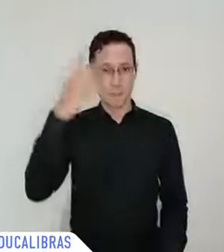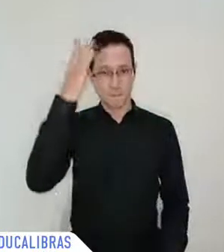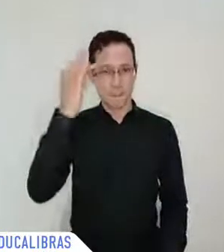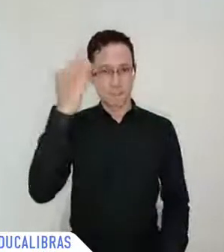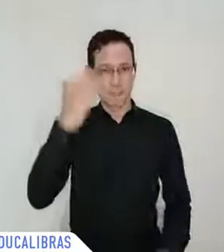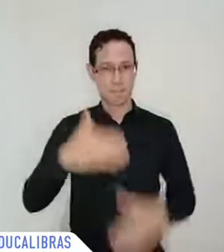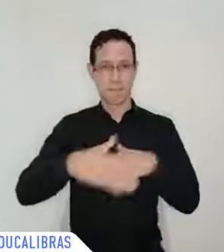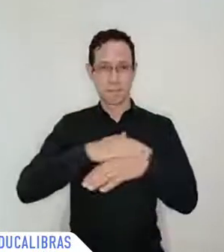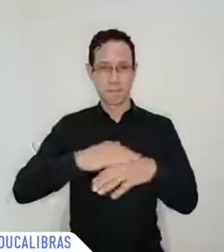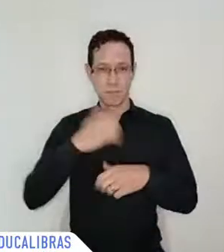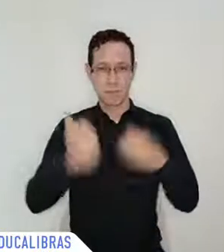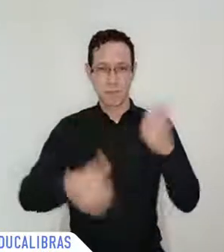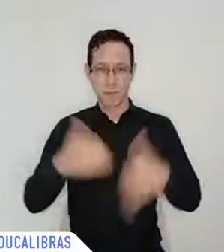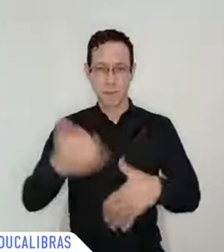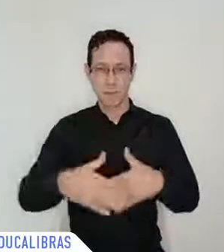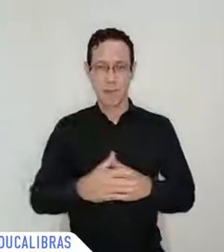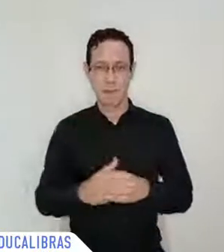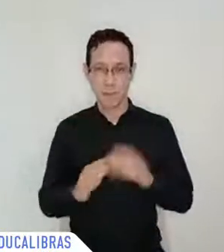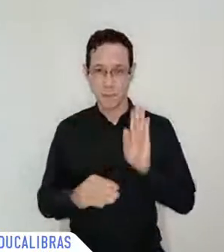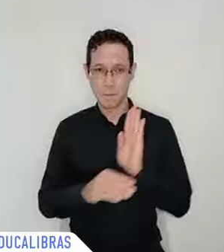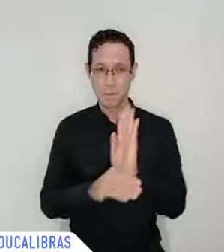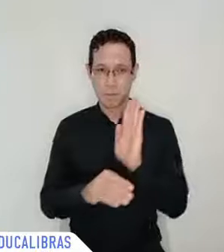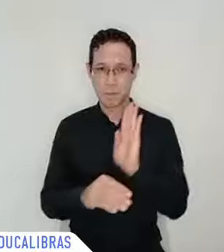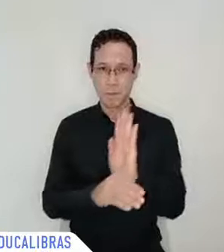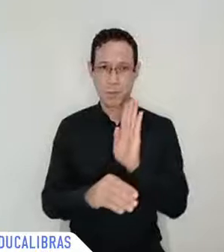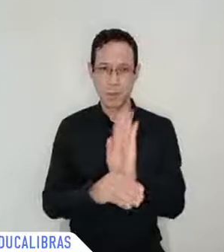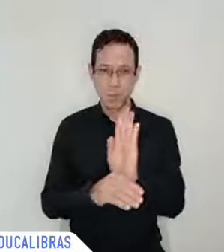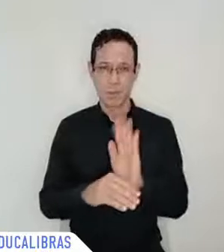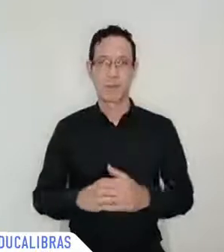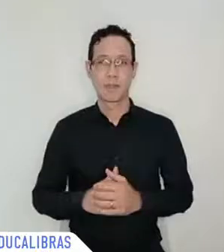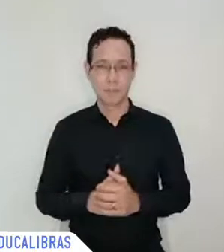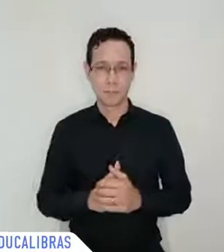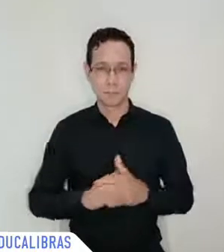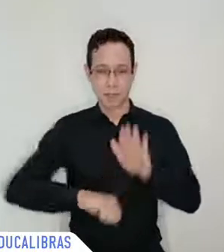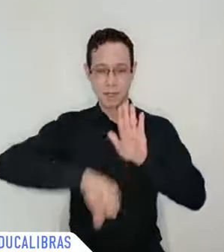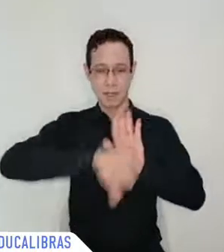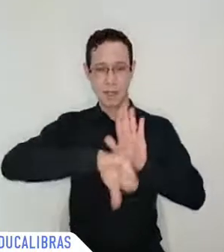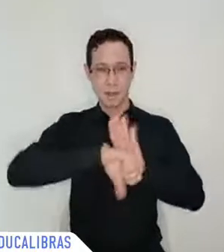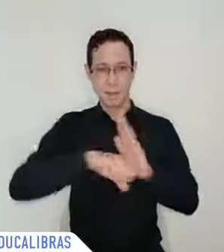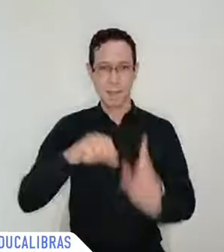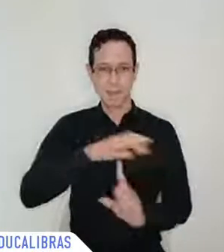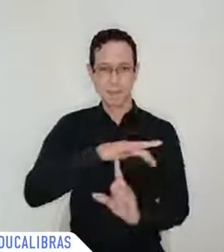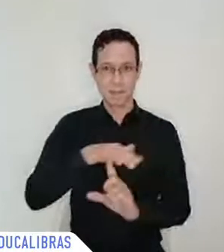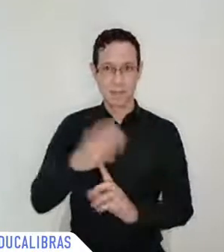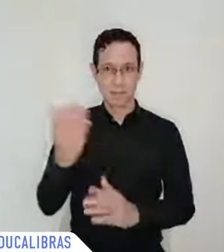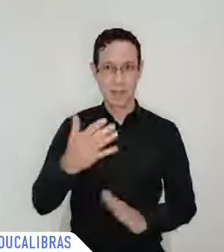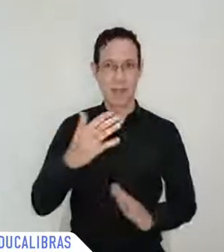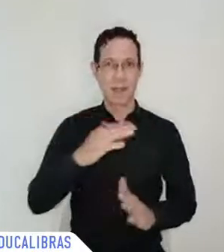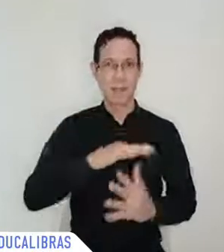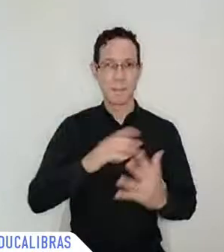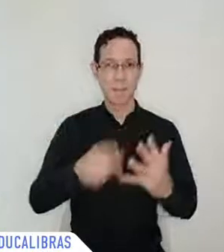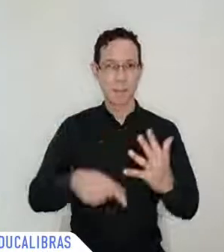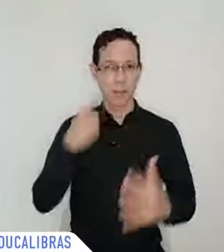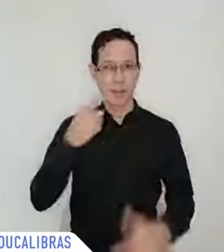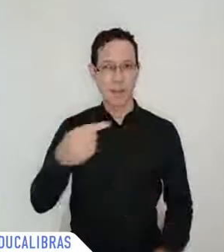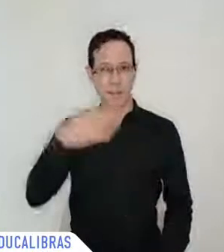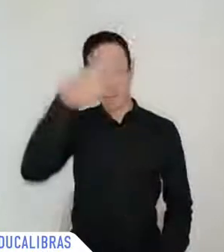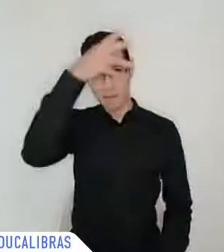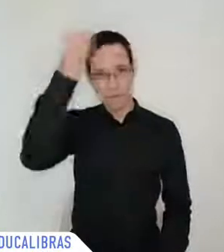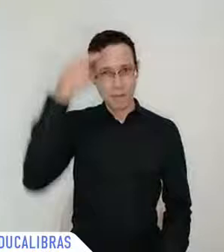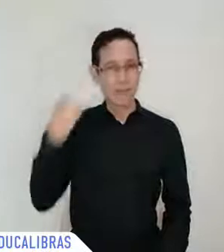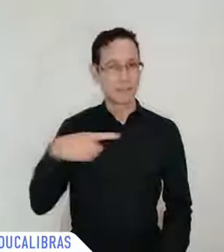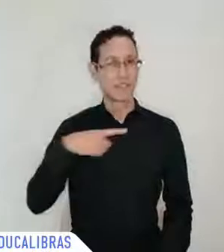have not debated yet, but I'm sure we are going to talk about tomorrow. Also, the support this government